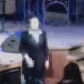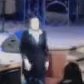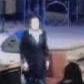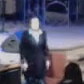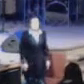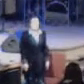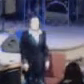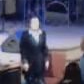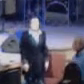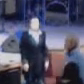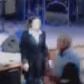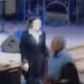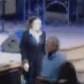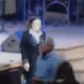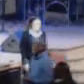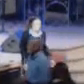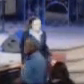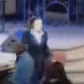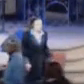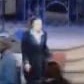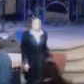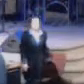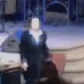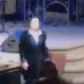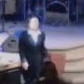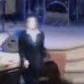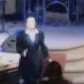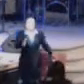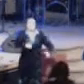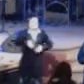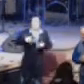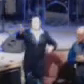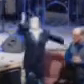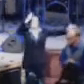feel the rain of your love. I feel the wind of your spirit.